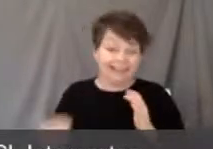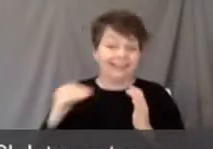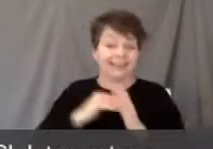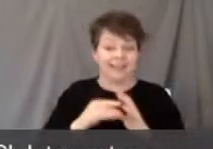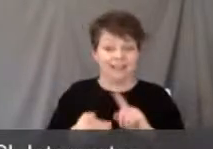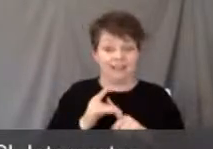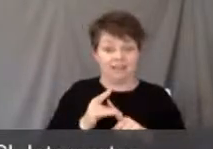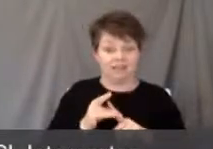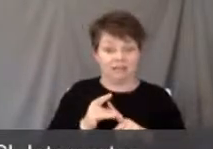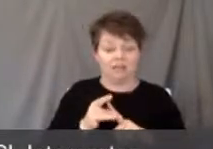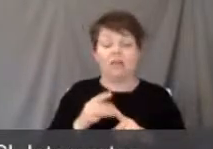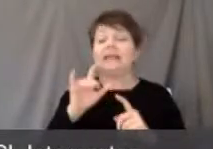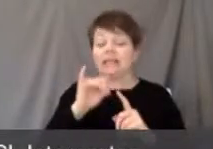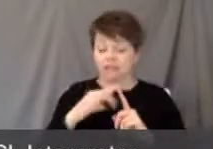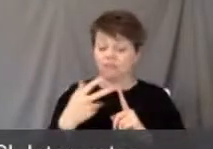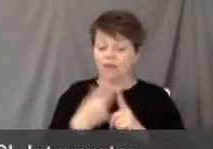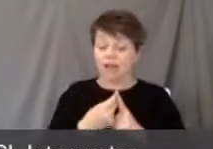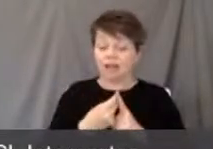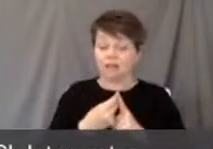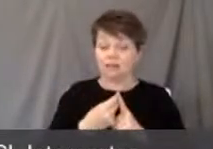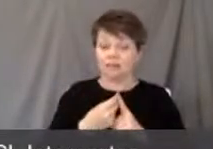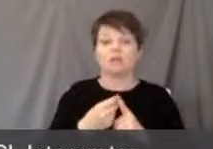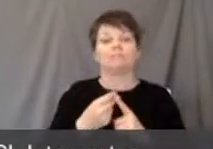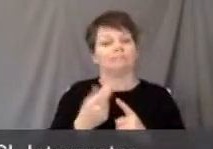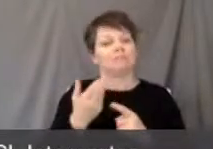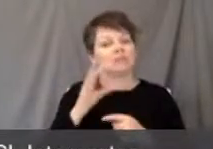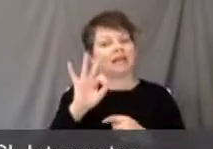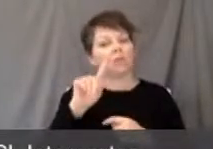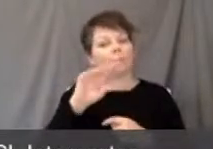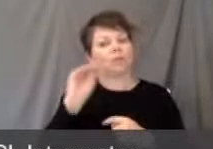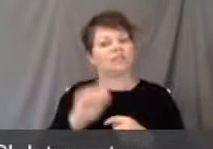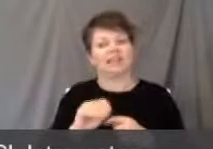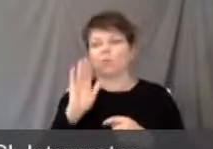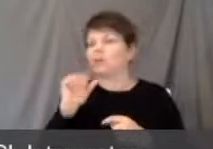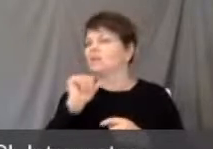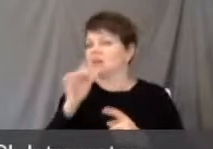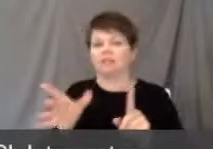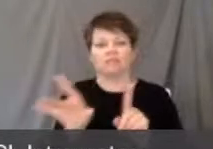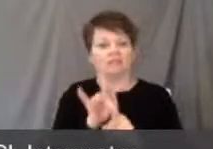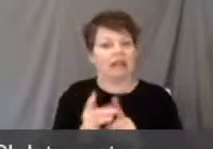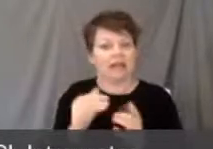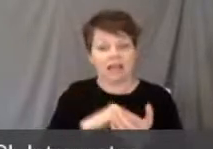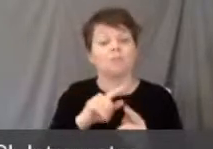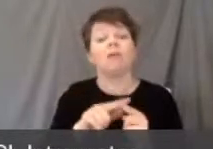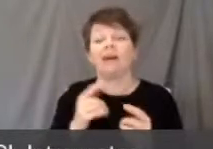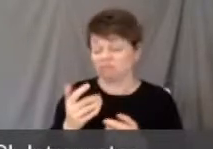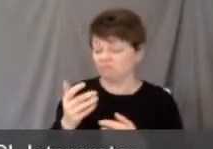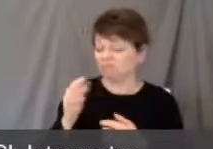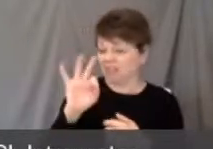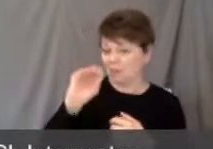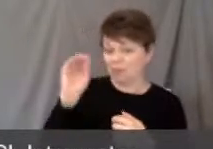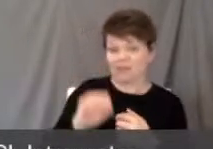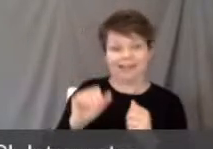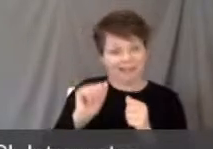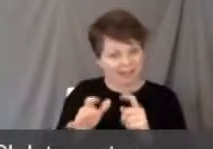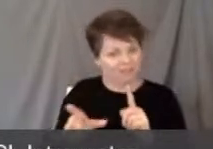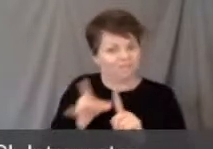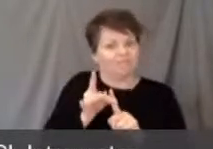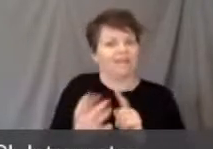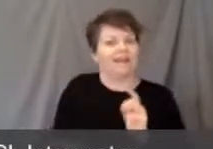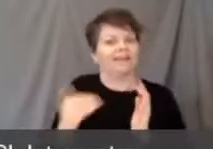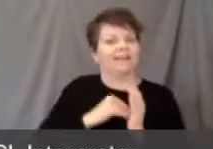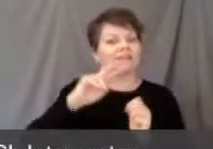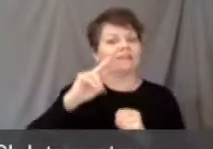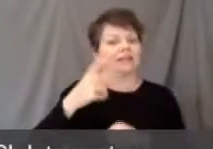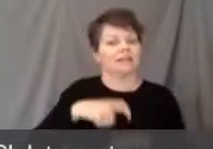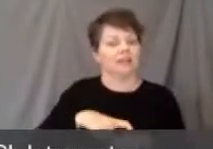but that means there are some that will have breakthrough infections. And we've seen with prior mutations, most of those kids, or most of those,